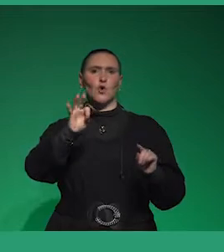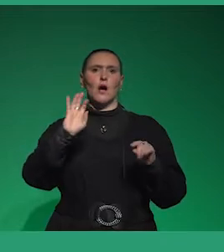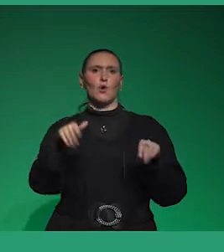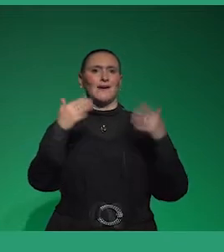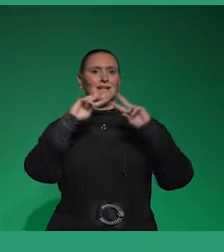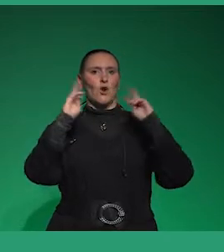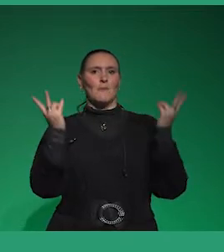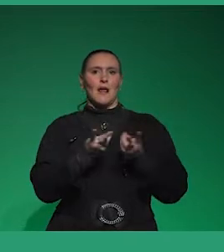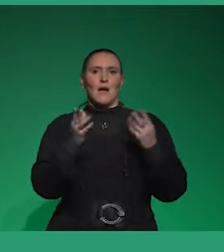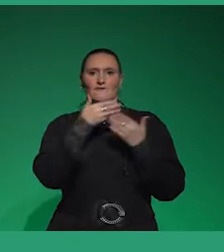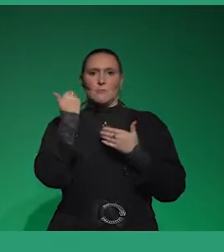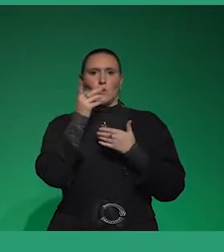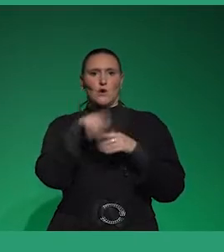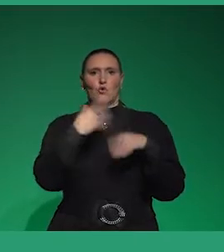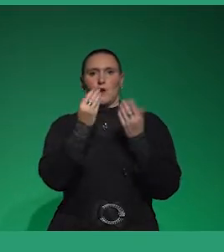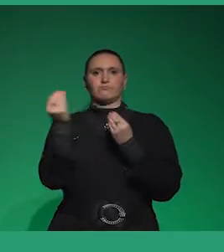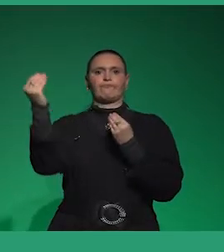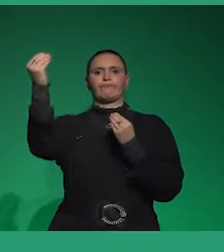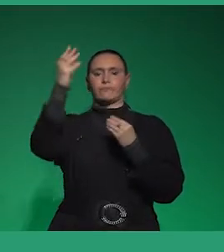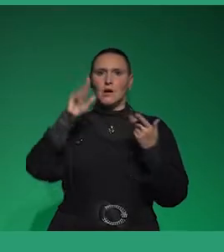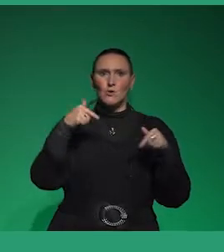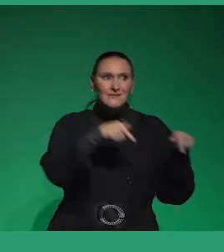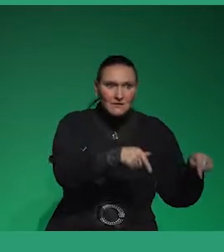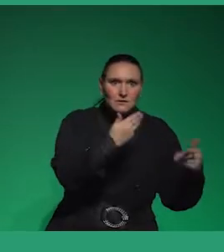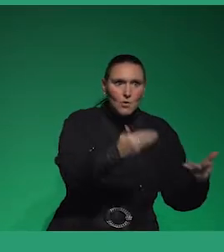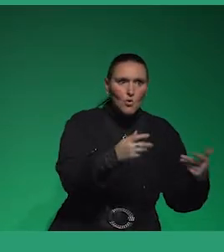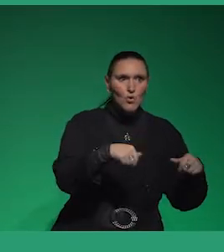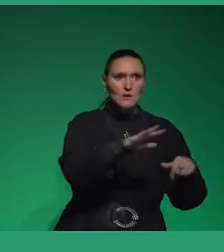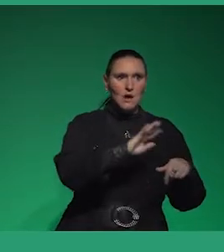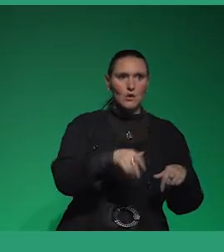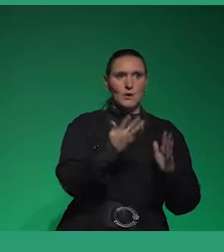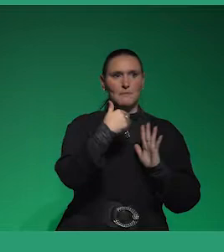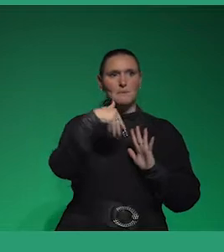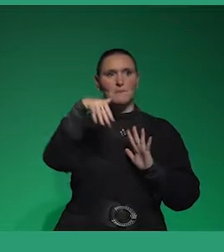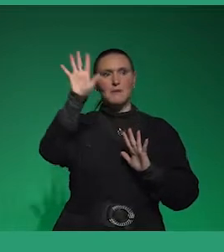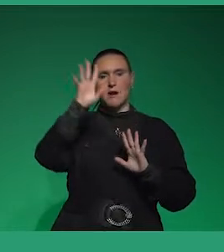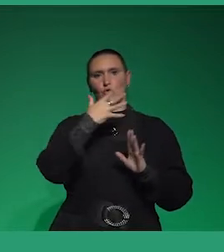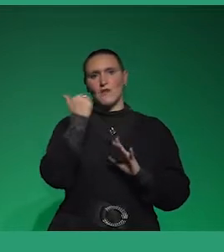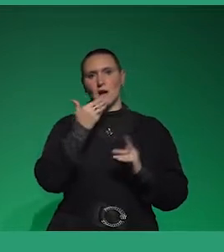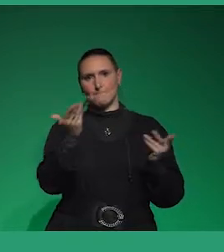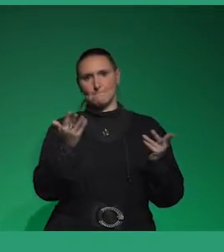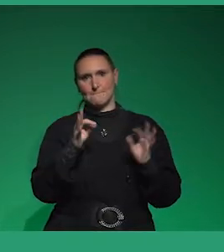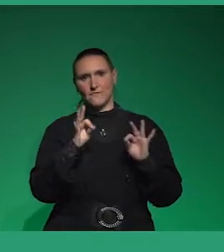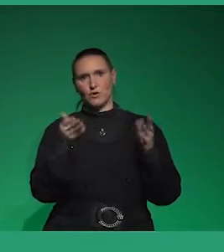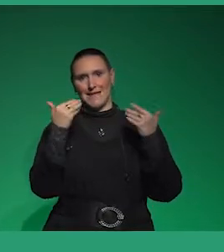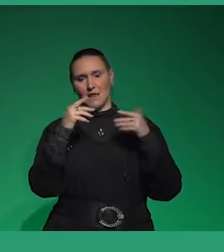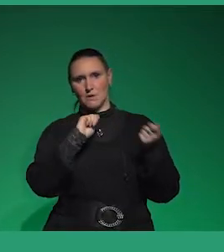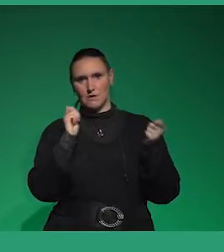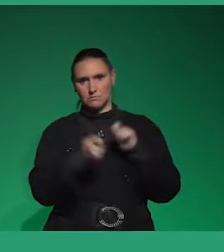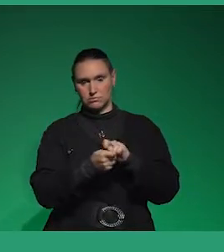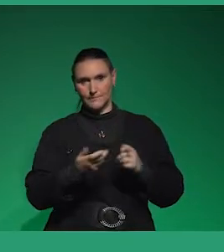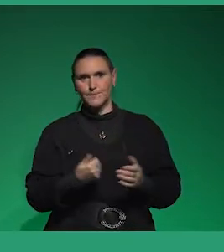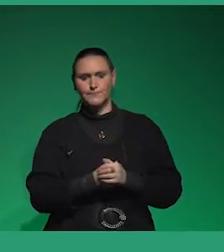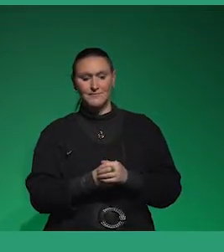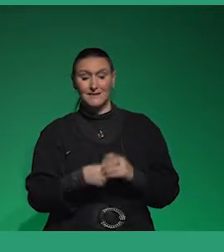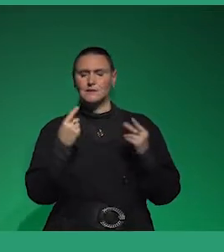at the global scale. So there was an additional warming because of the land surface temperature, the land use changes. So this was the overview of some of